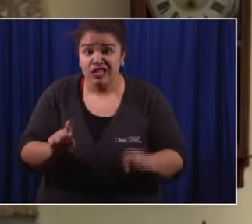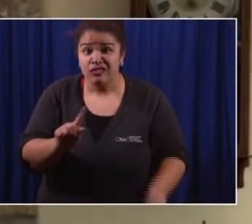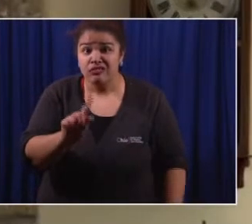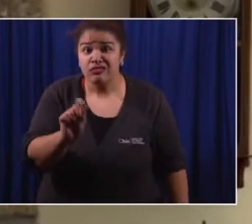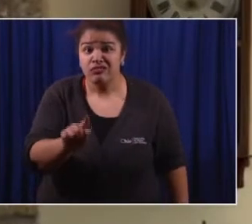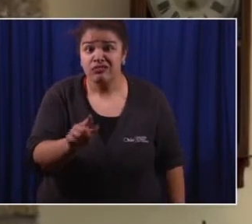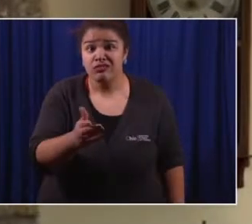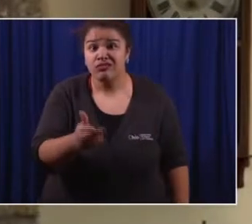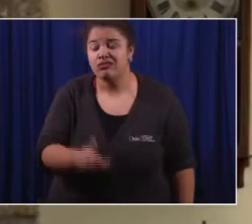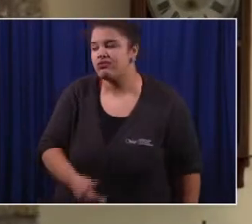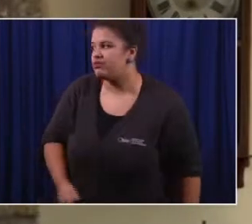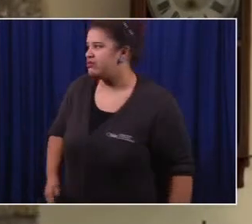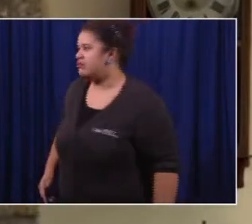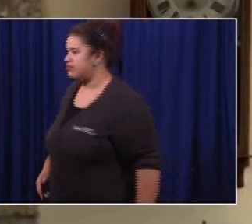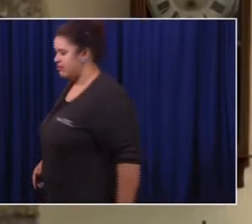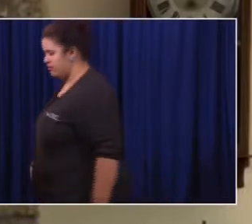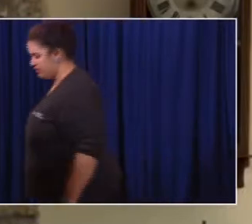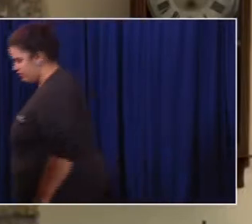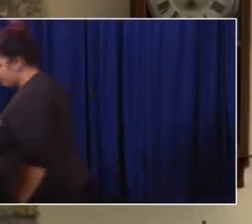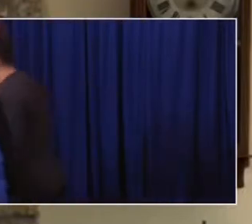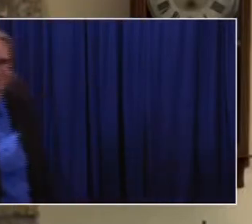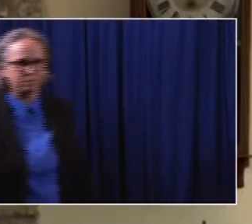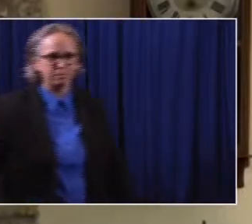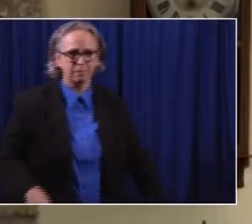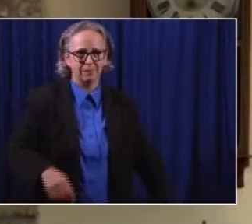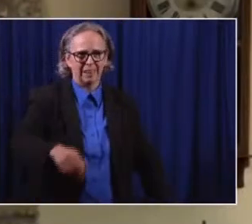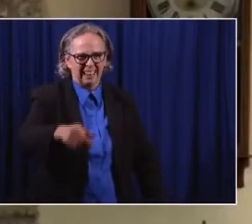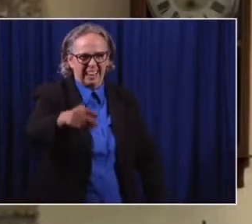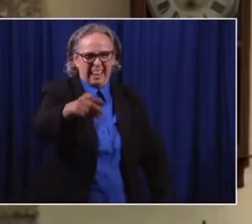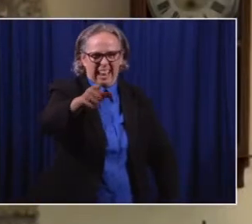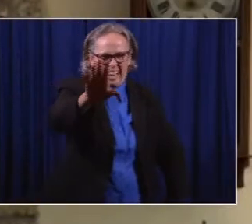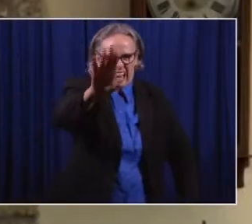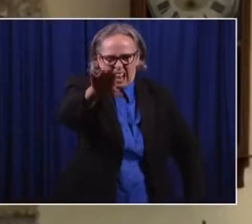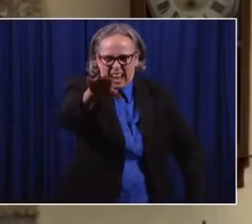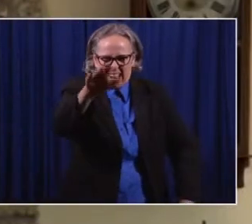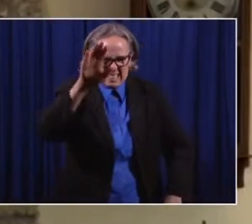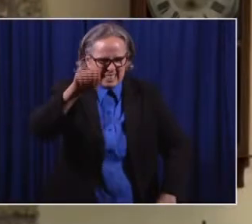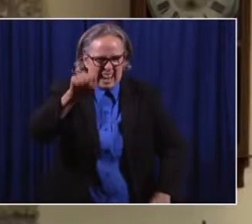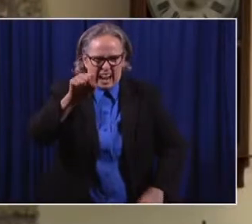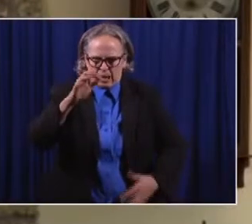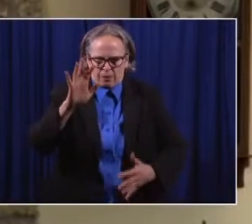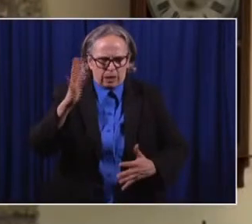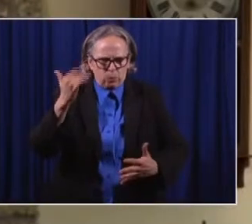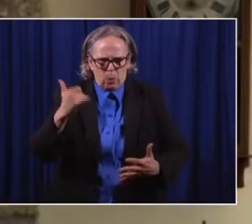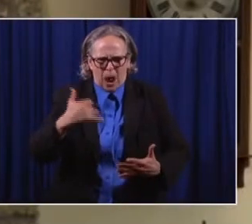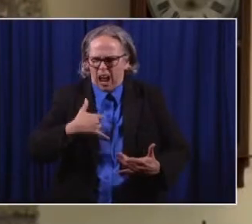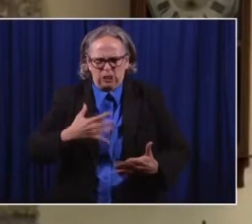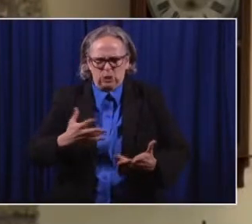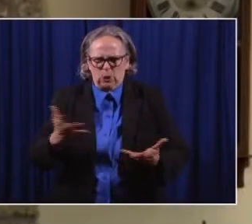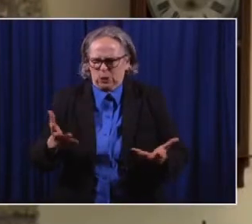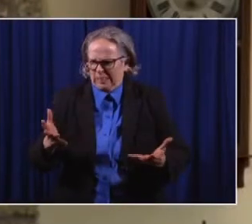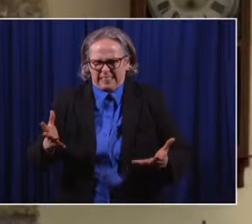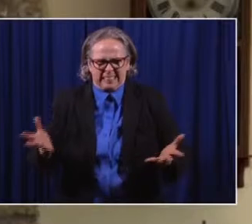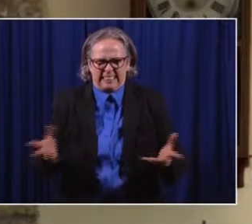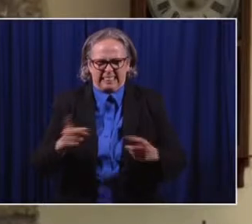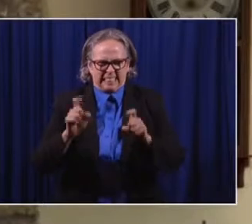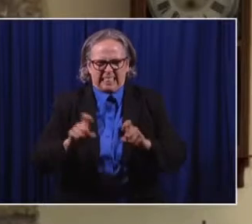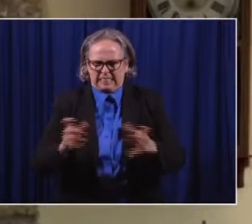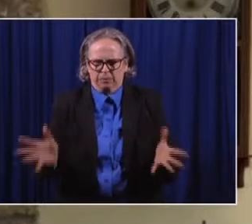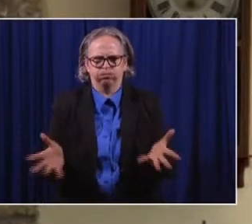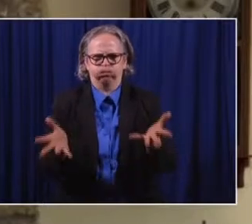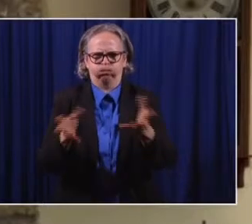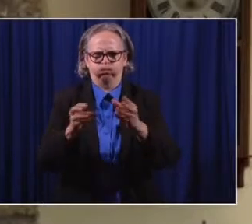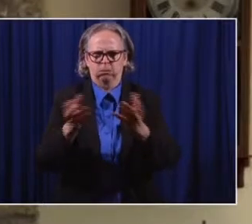Well, our team is working on that. Hospitals are working on it. Health professionals are working on it. So I have confidence that we will be able to do that.